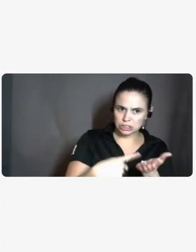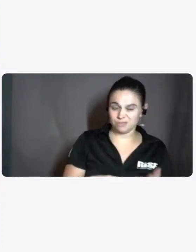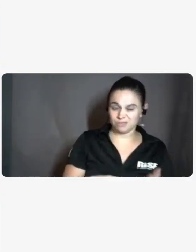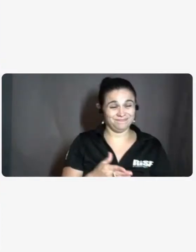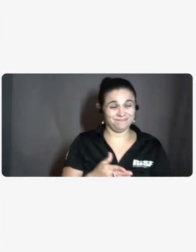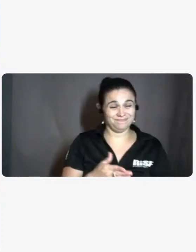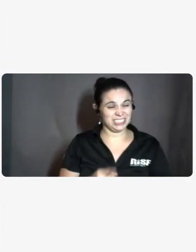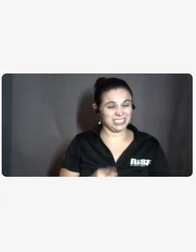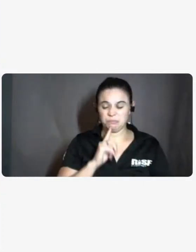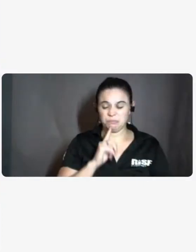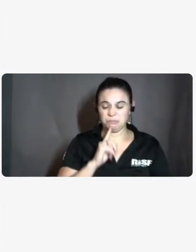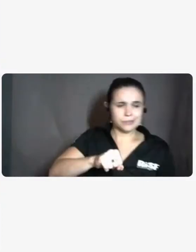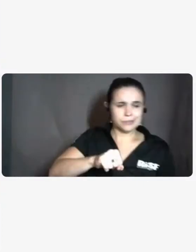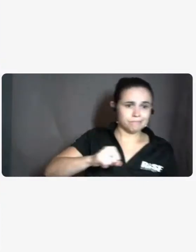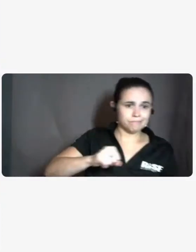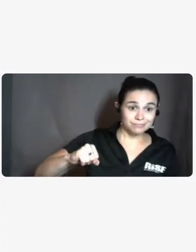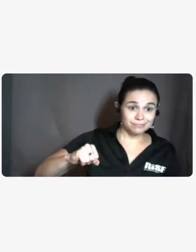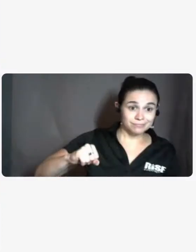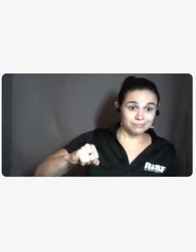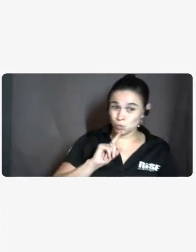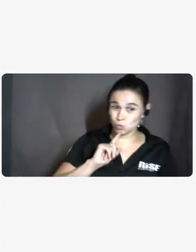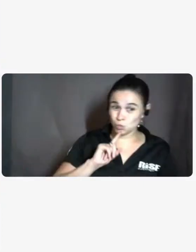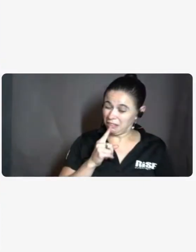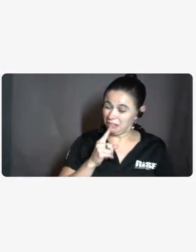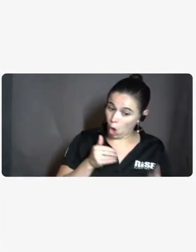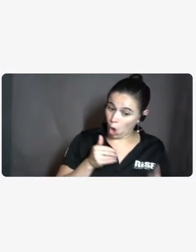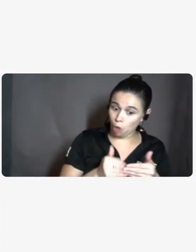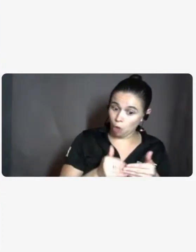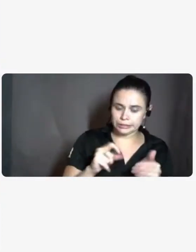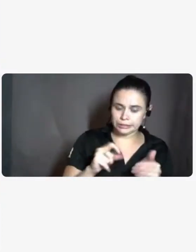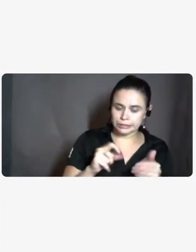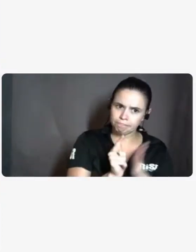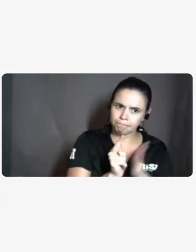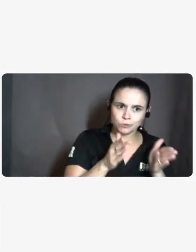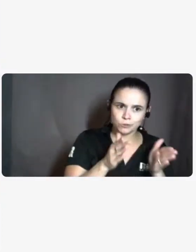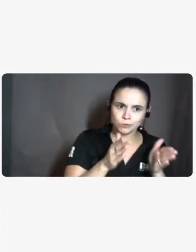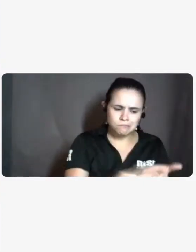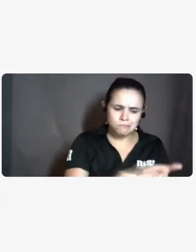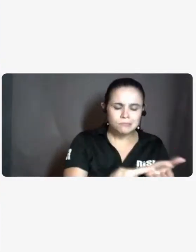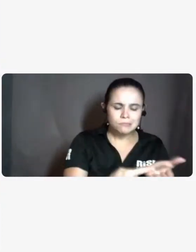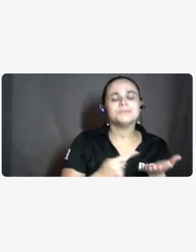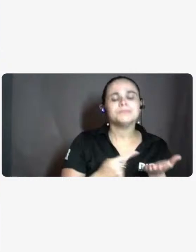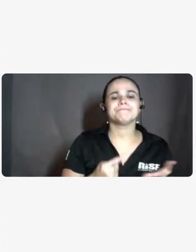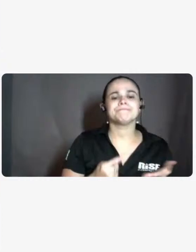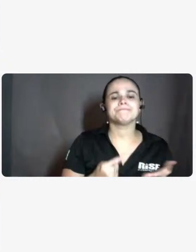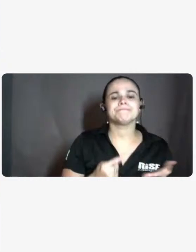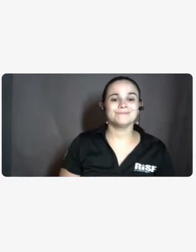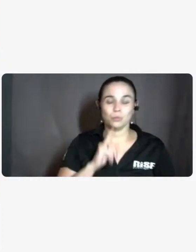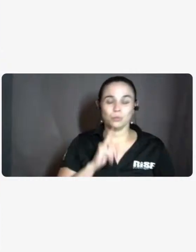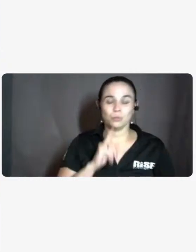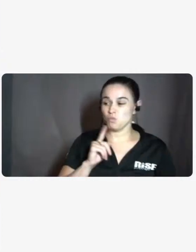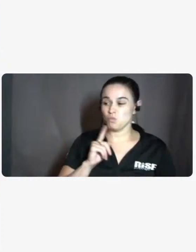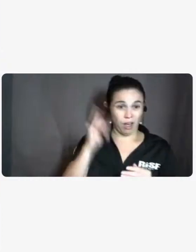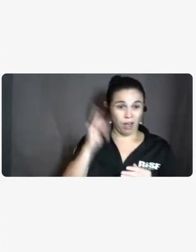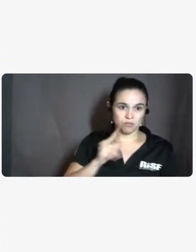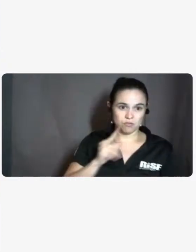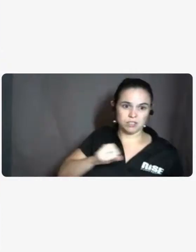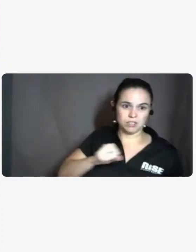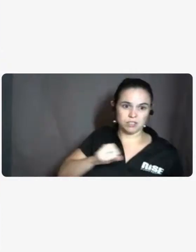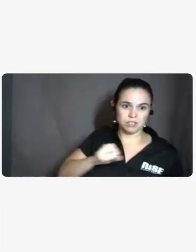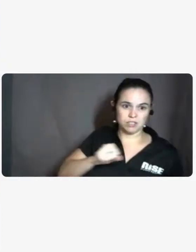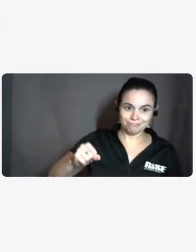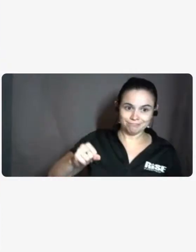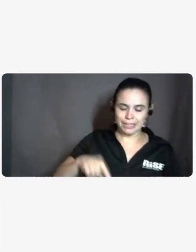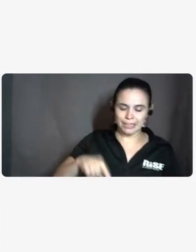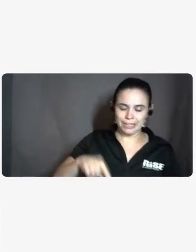regard to this school district and the opposition to these projects, and brought us to where we are today.